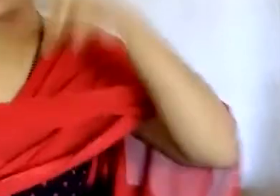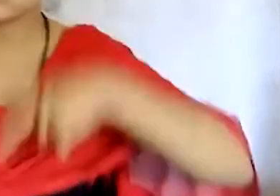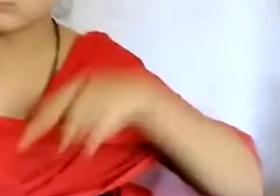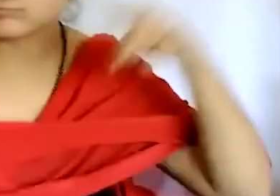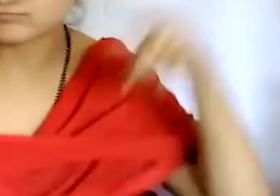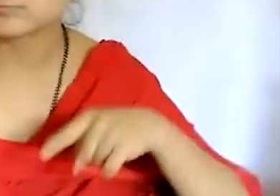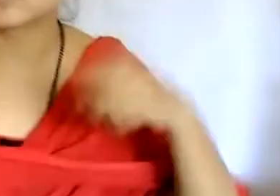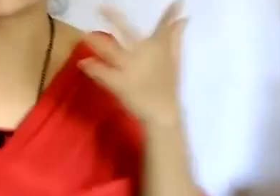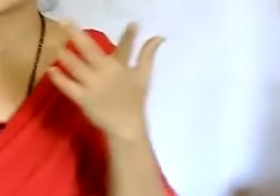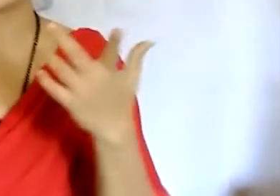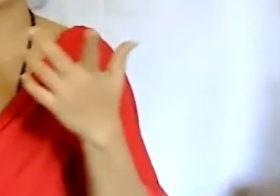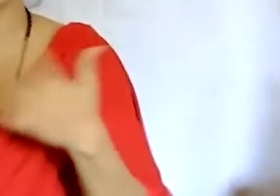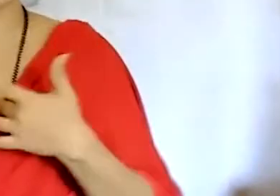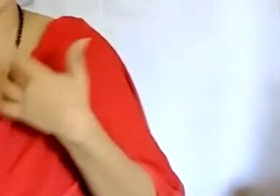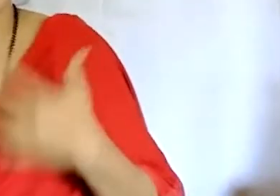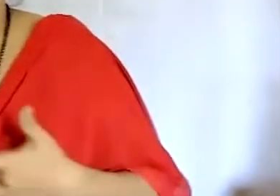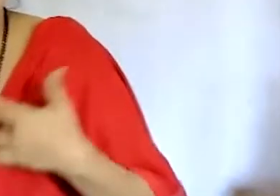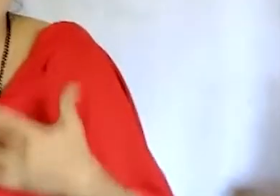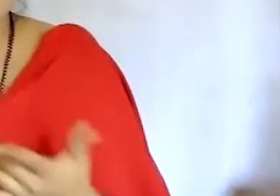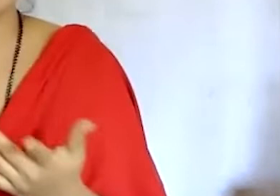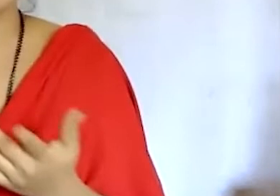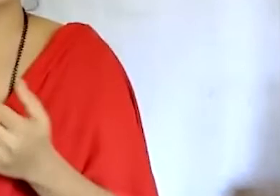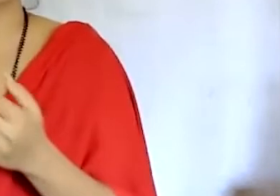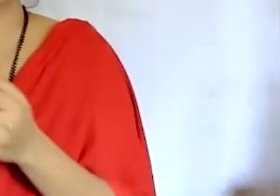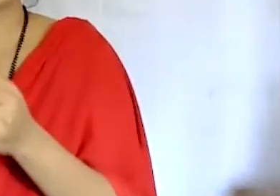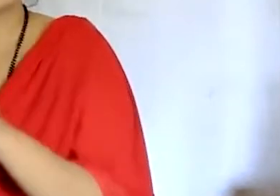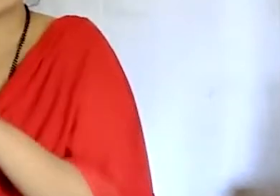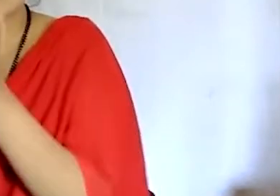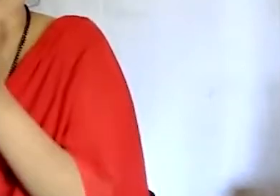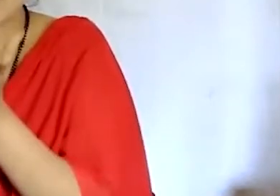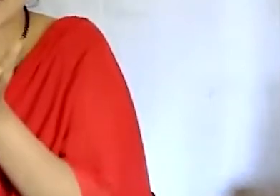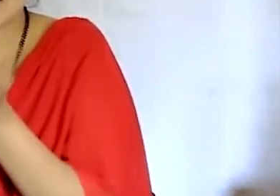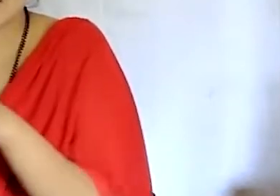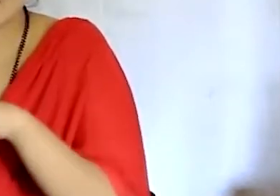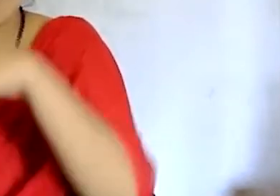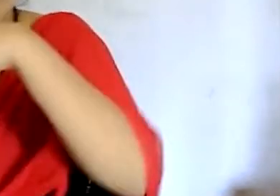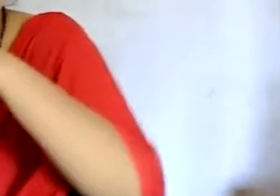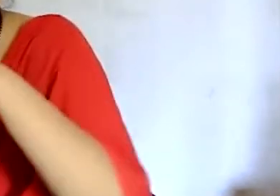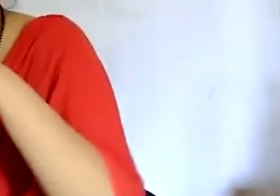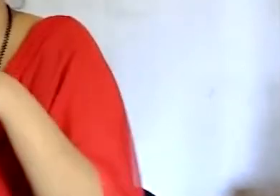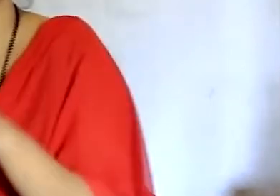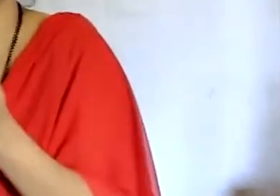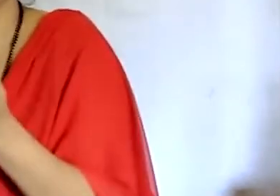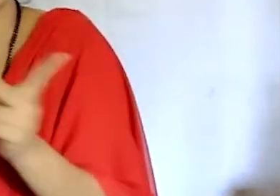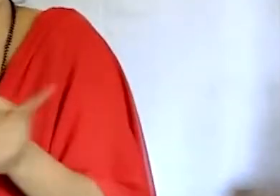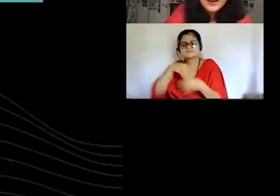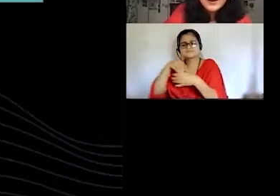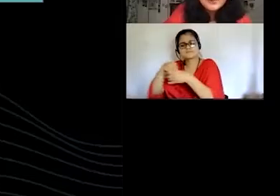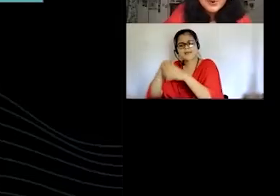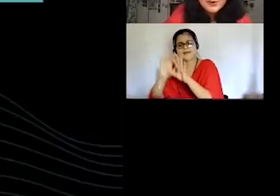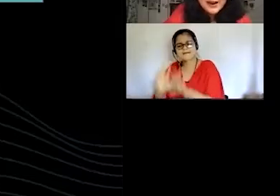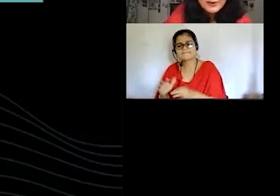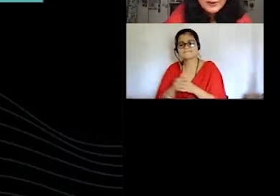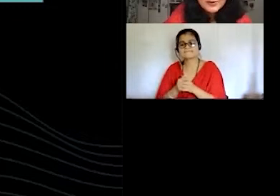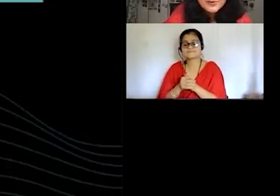tunes, mellifluous harmony, gritty lyricism? It transcends almost every characterization.